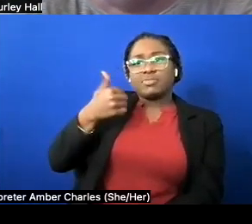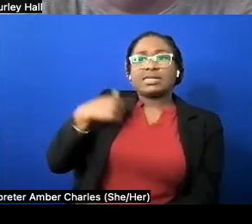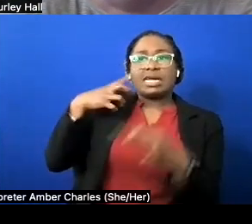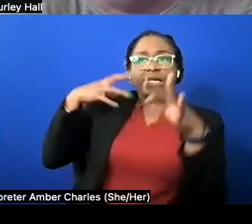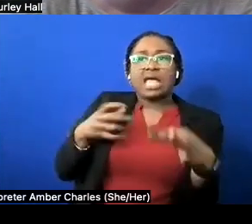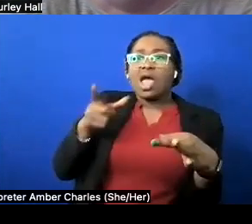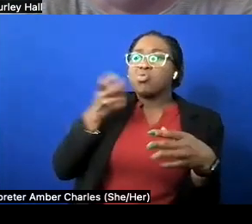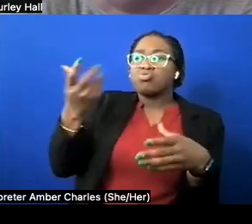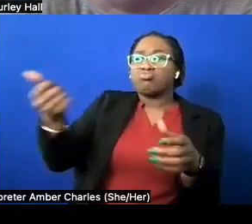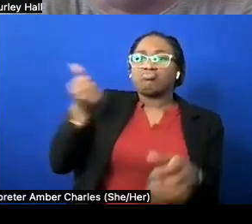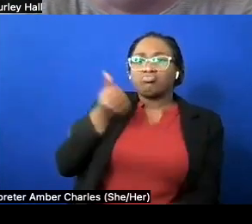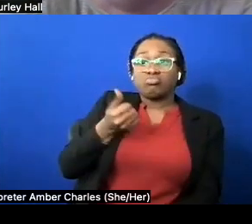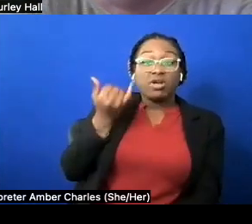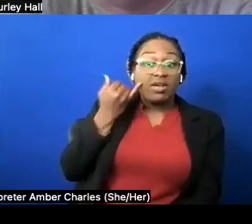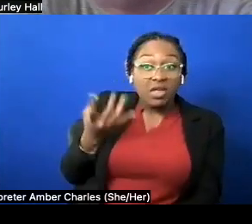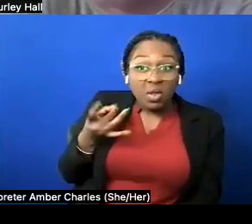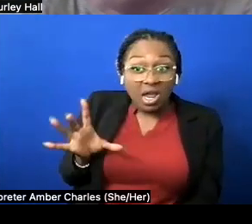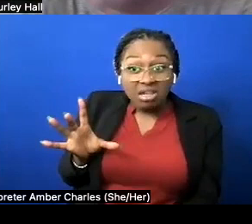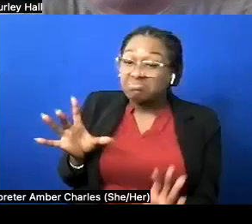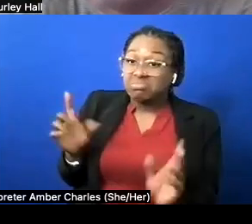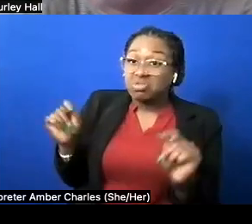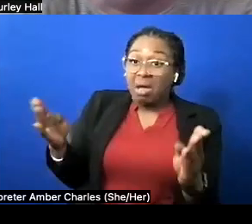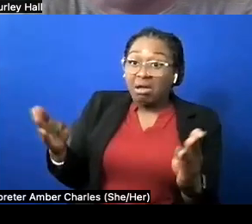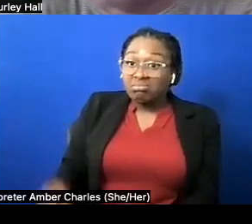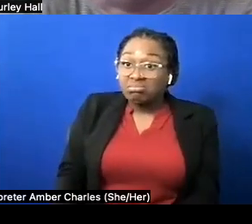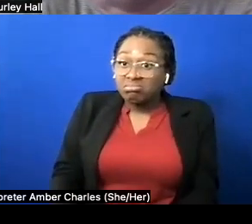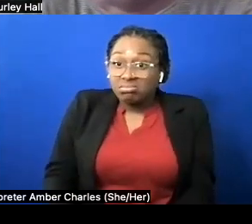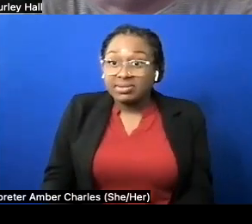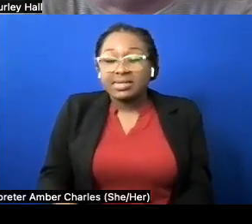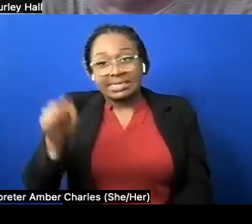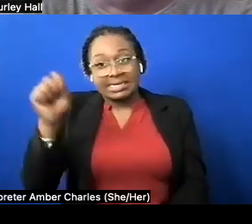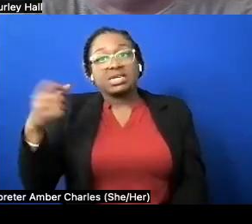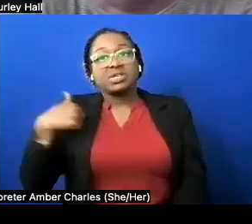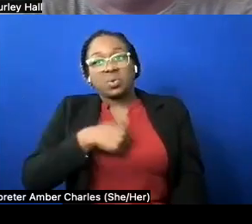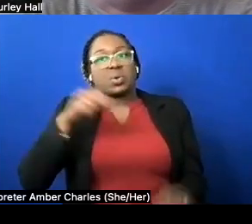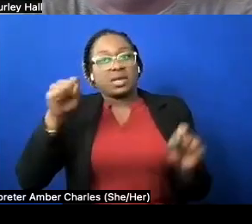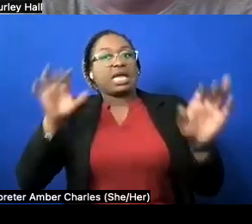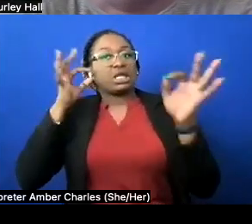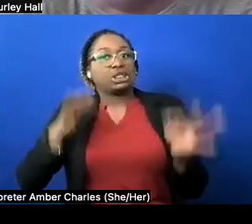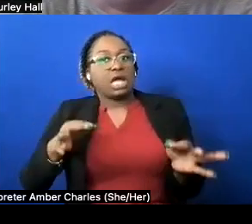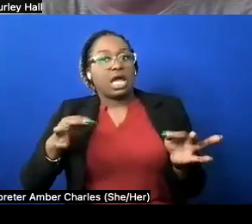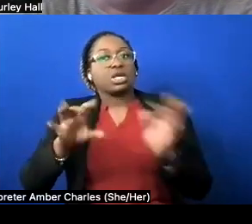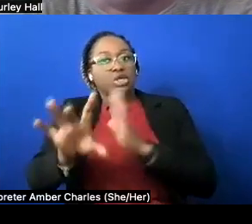if they don't like it, well, then too bad. So yes, we do get to choose.